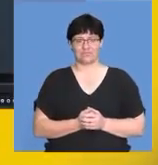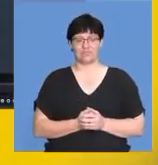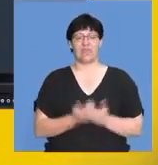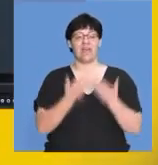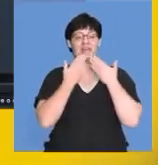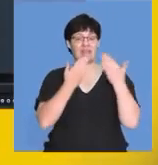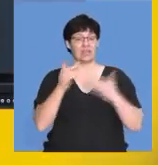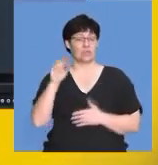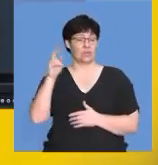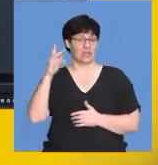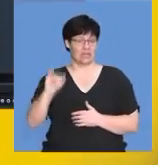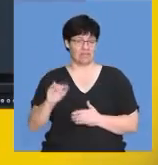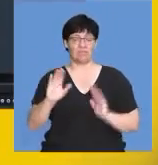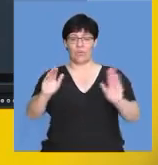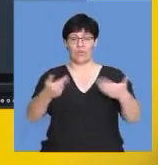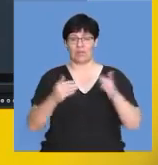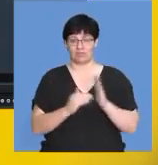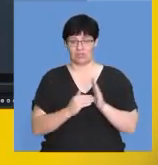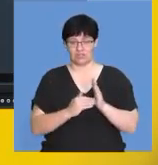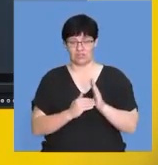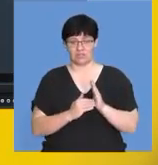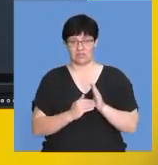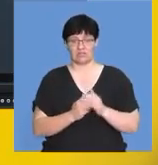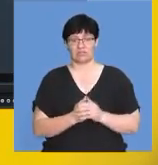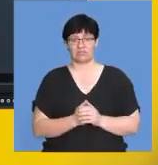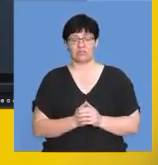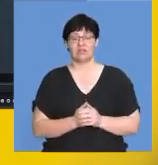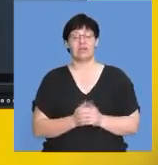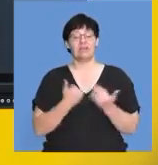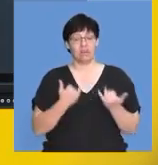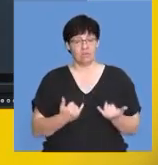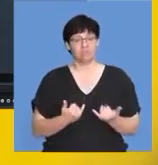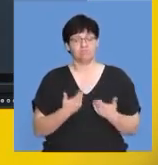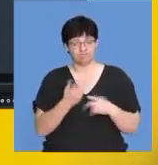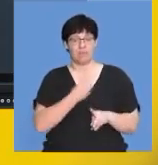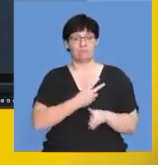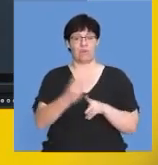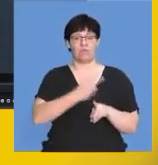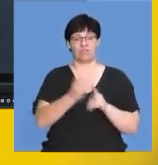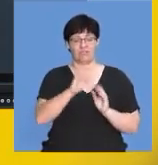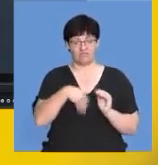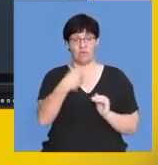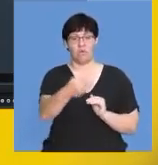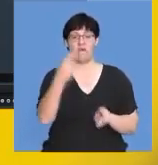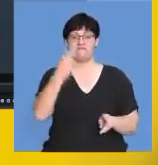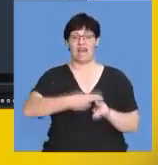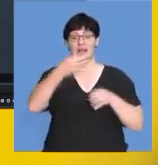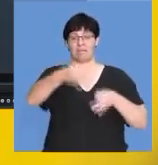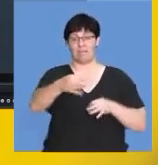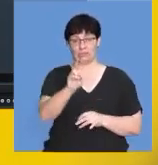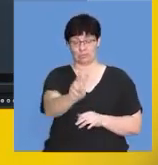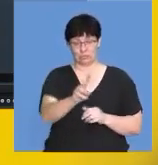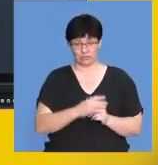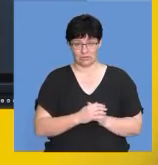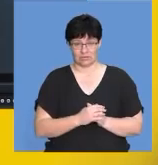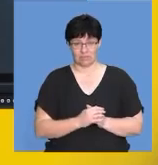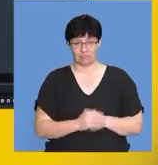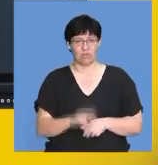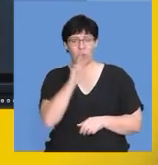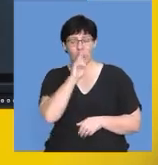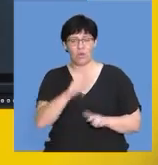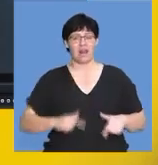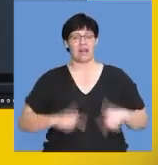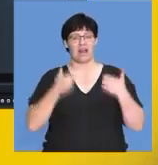Thanks, Luni. Welcome, Matrix. So, folks, we into that preparation for that final paper 2. So we're going to look at